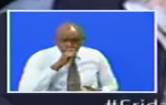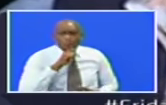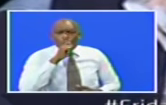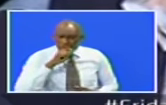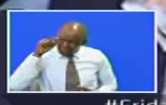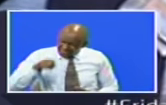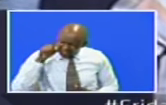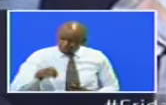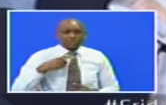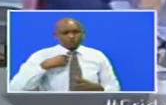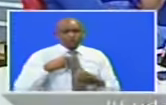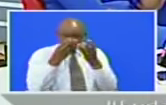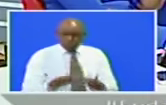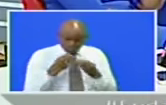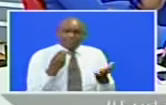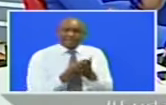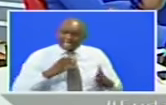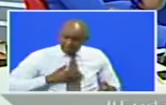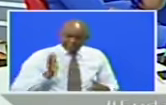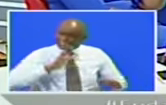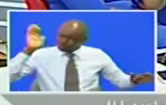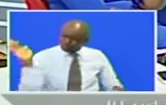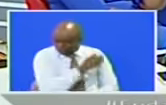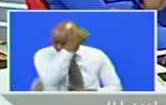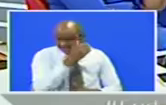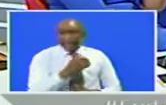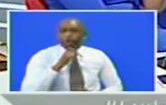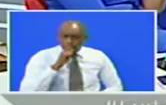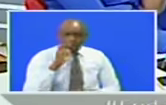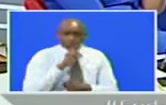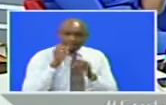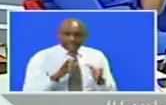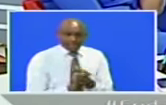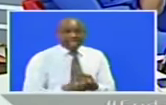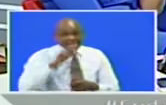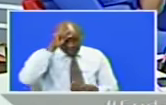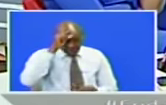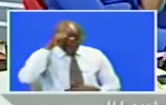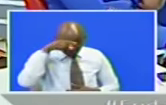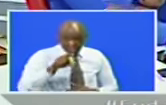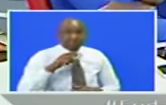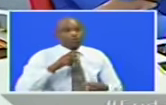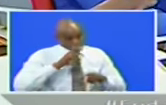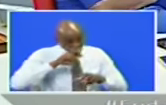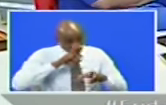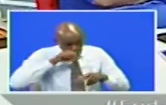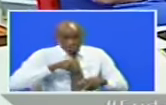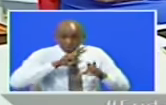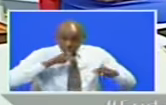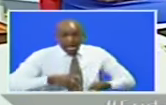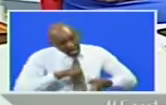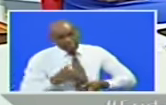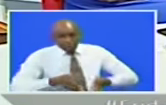there to just take our money, and they should be scrapped away. Let the government deserve another way of just